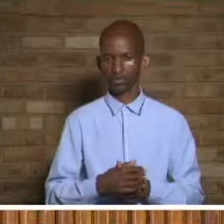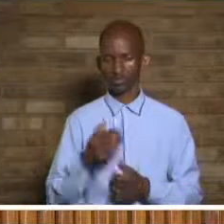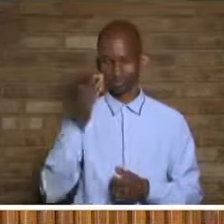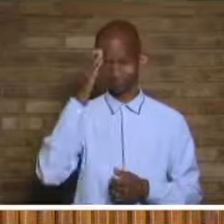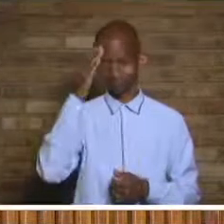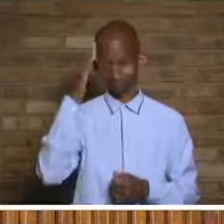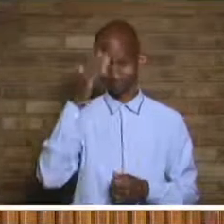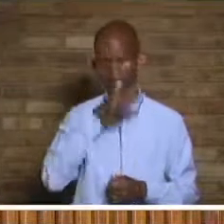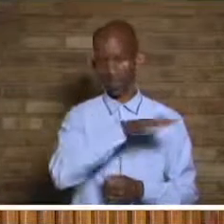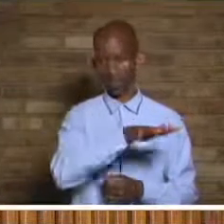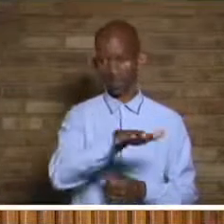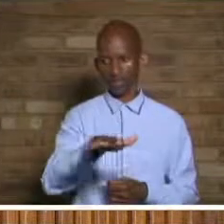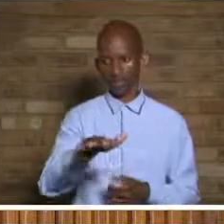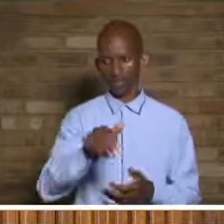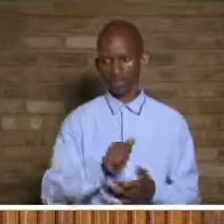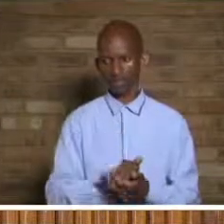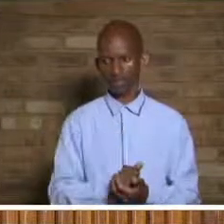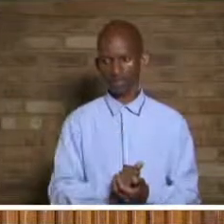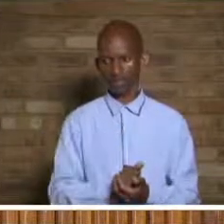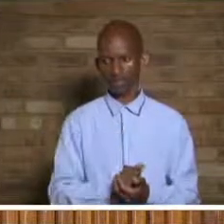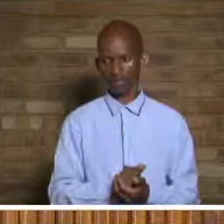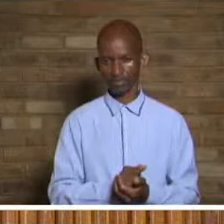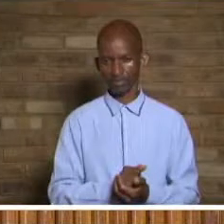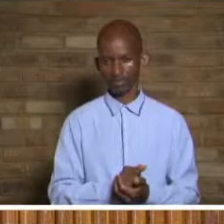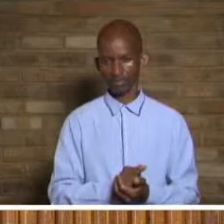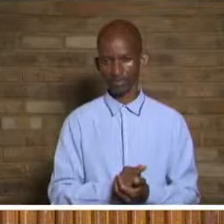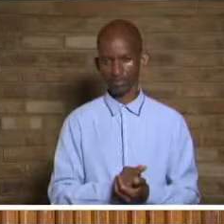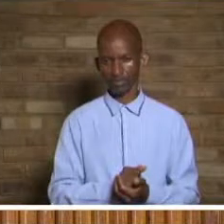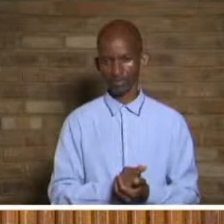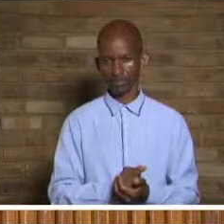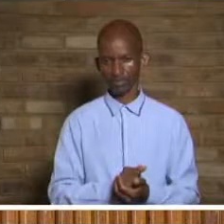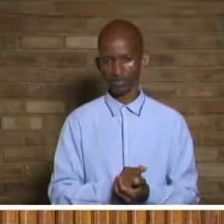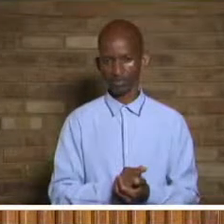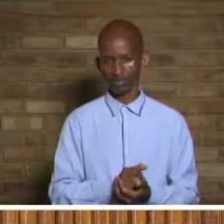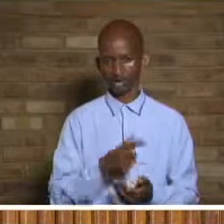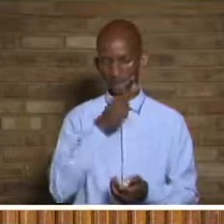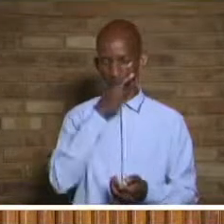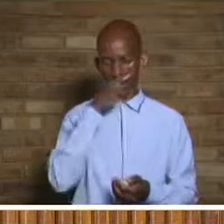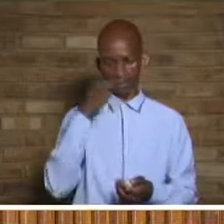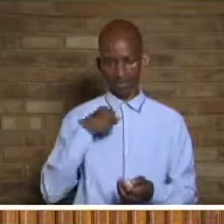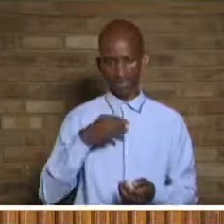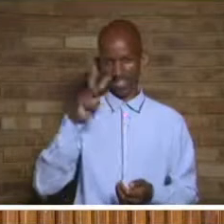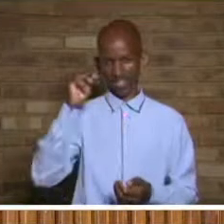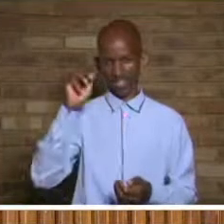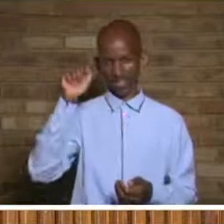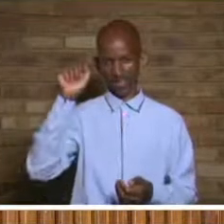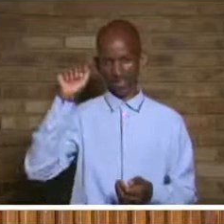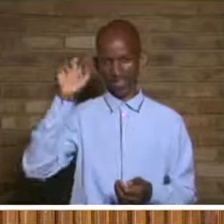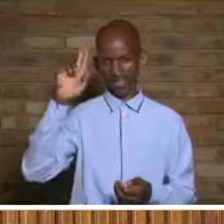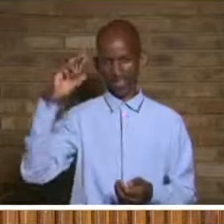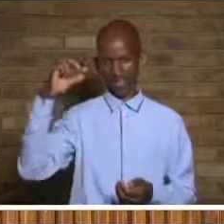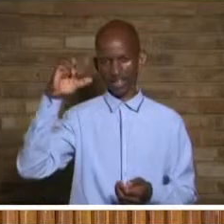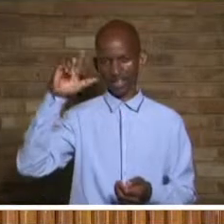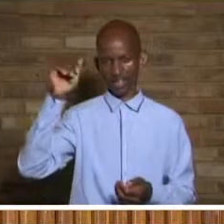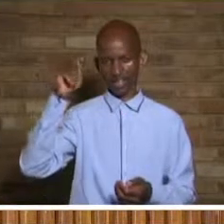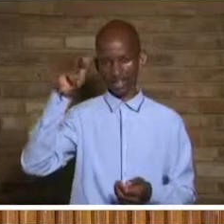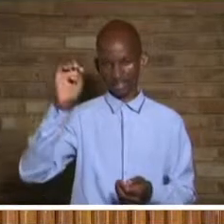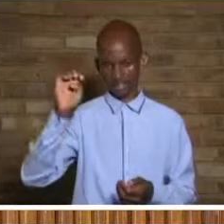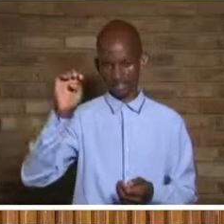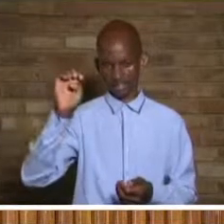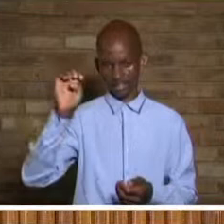Dumelang kaofela mo. I greet you all here. Nna ke Margaret Mtsengila, My name is